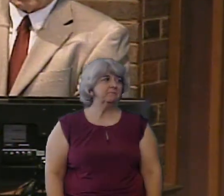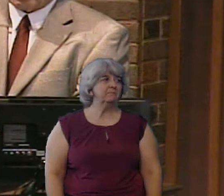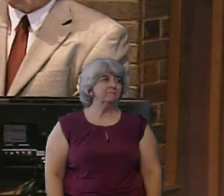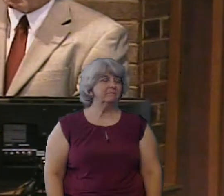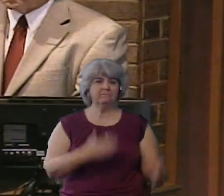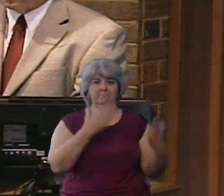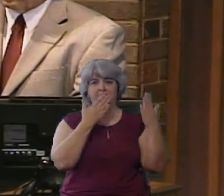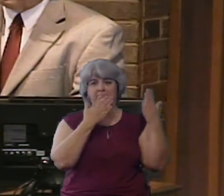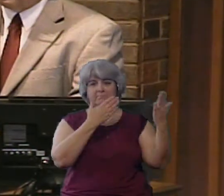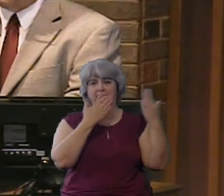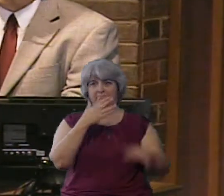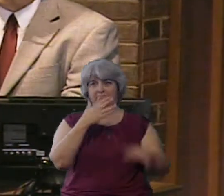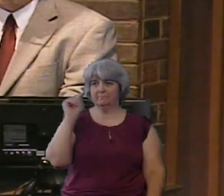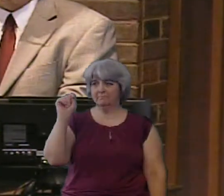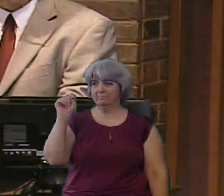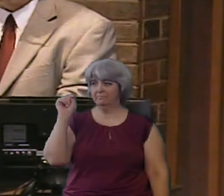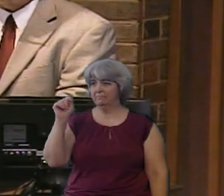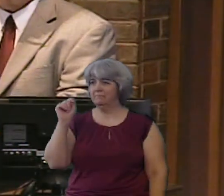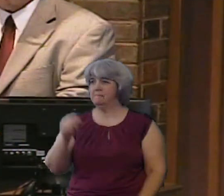Thank you, Tim.